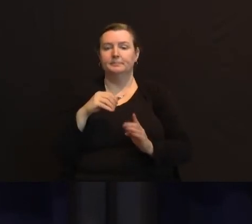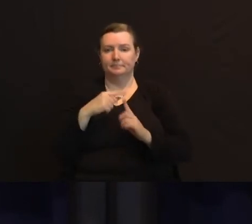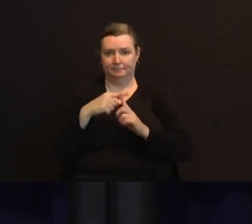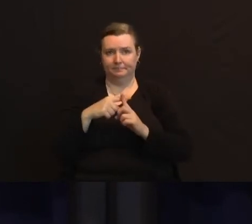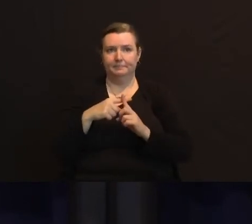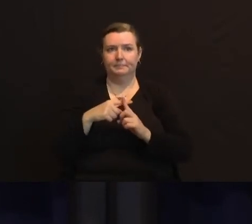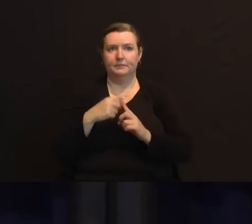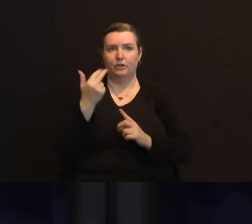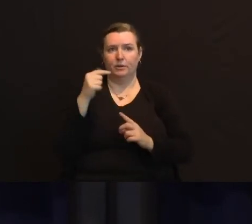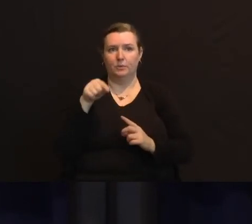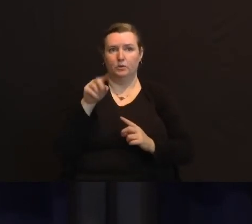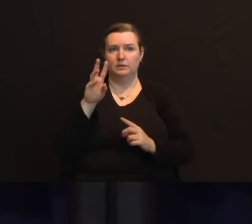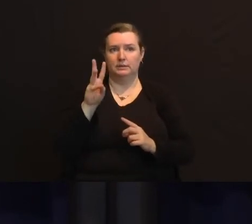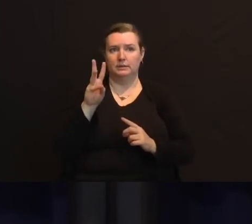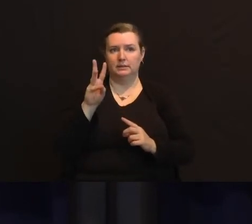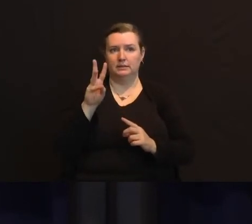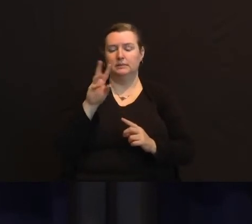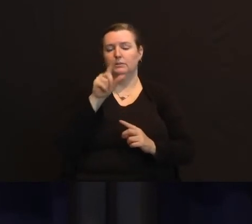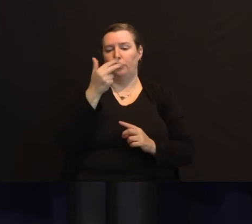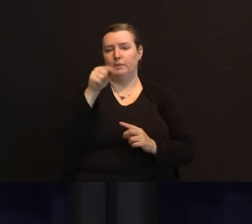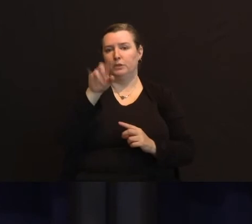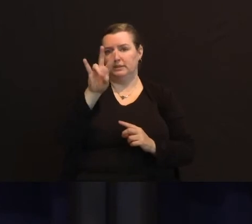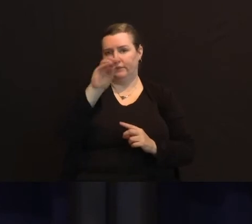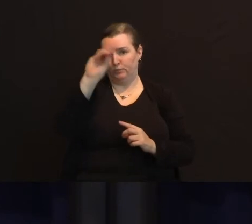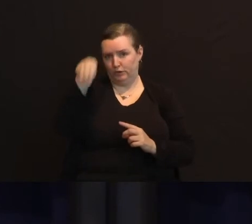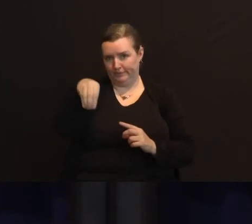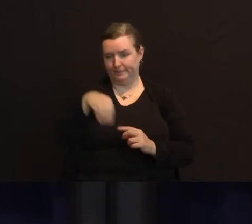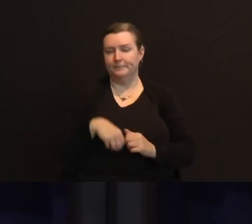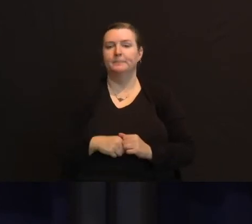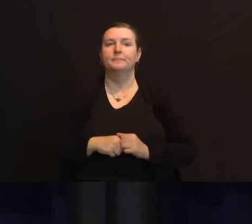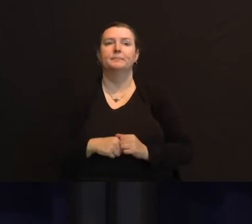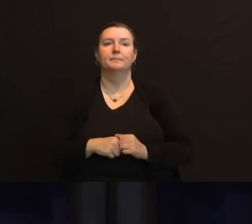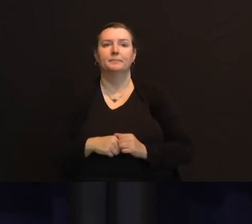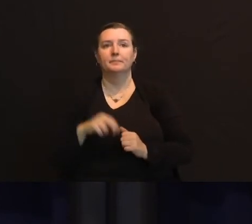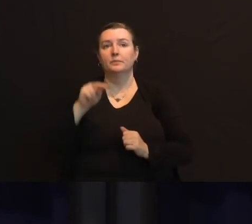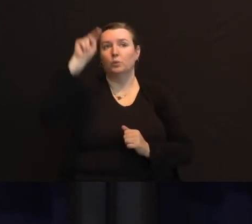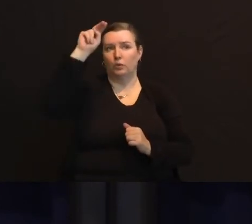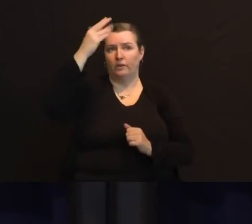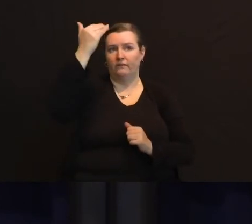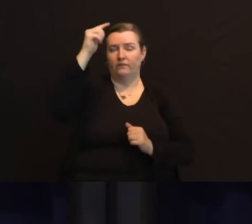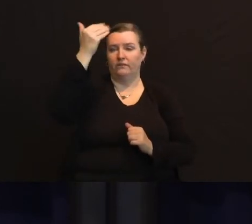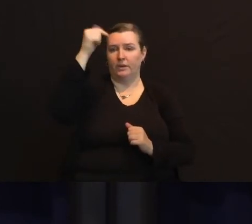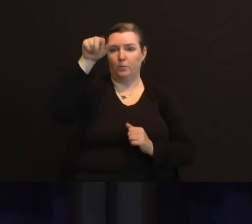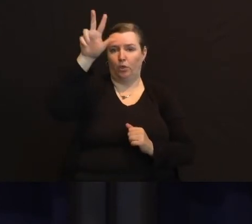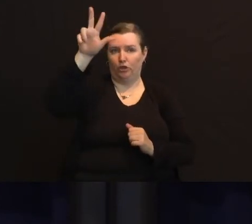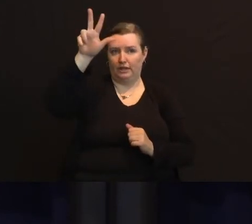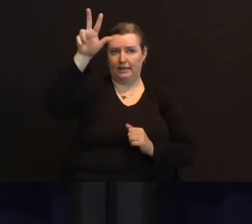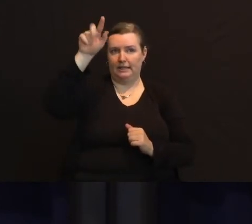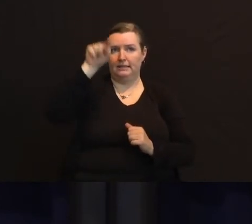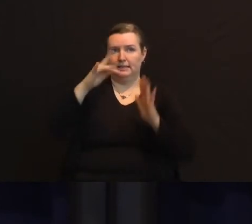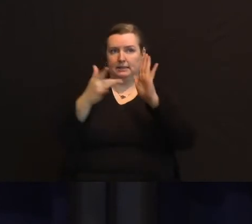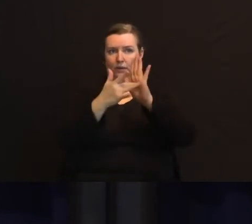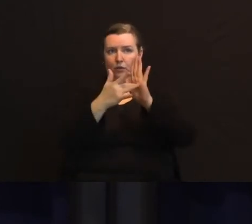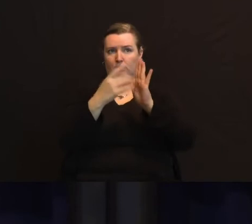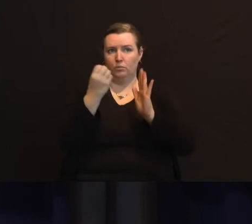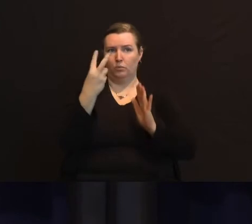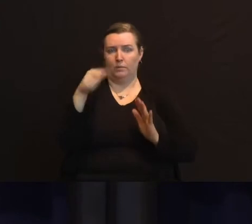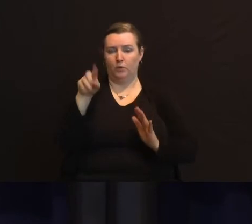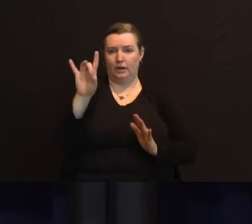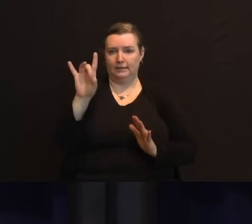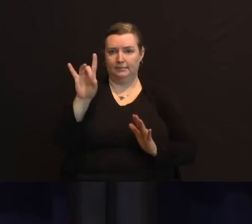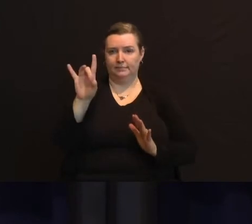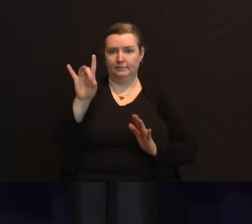is 13.7%. In the North region, it's 15.3%, Central region,